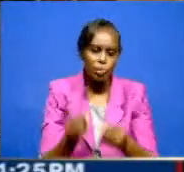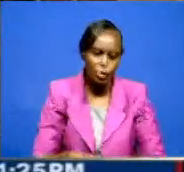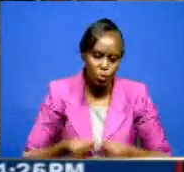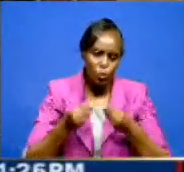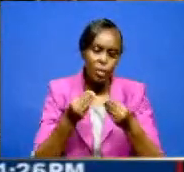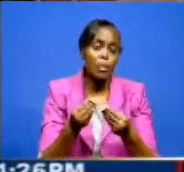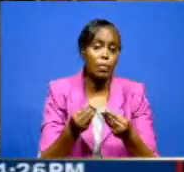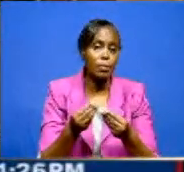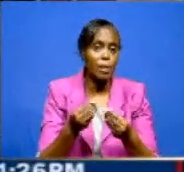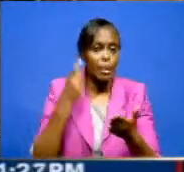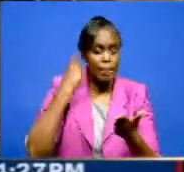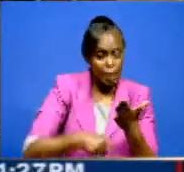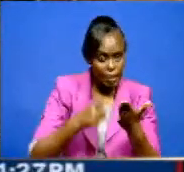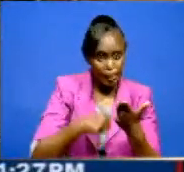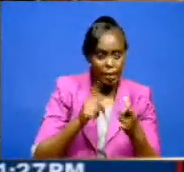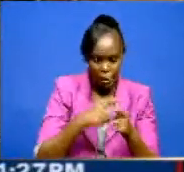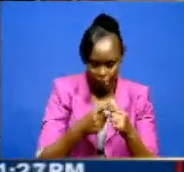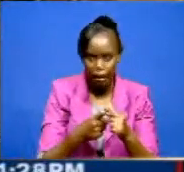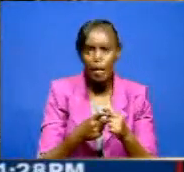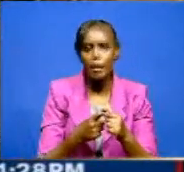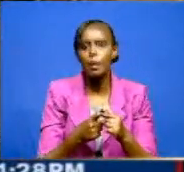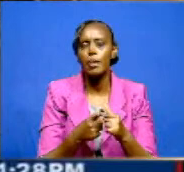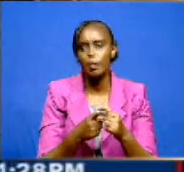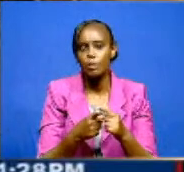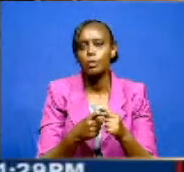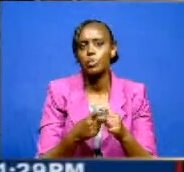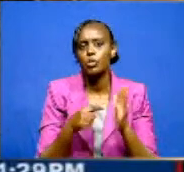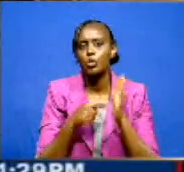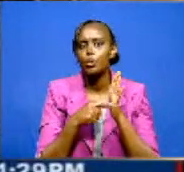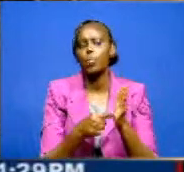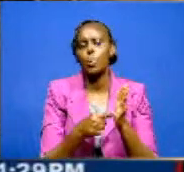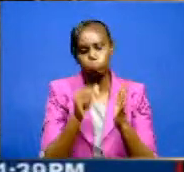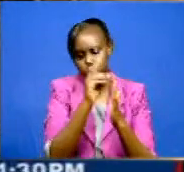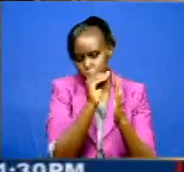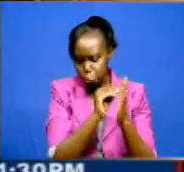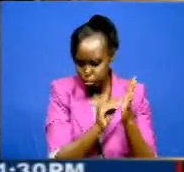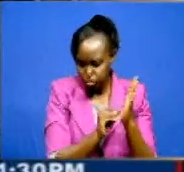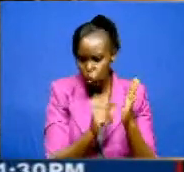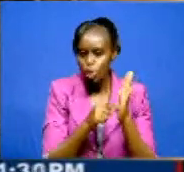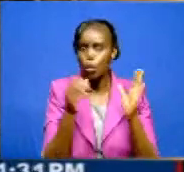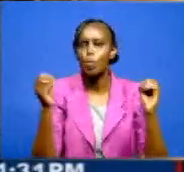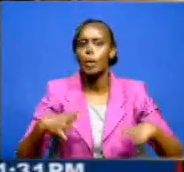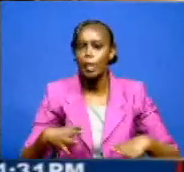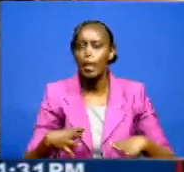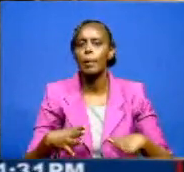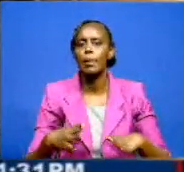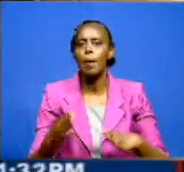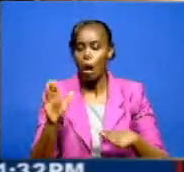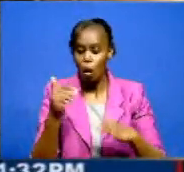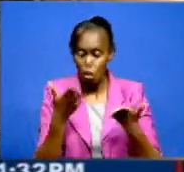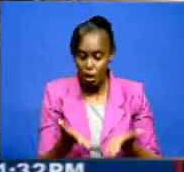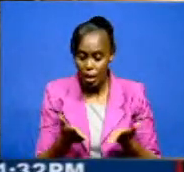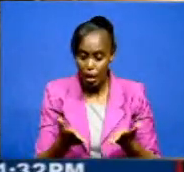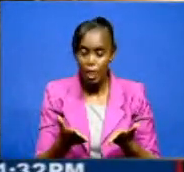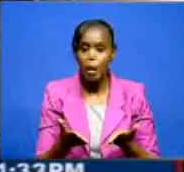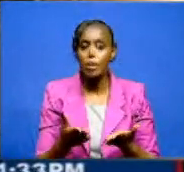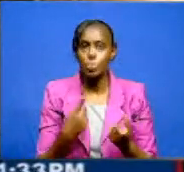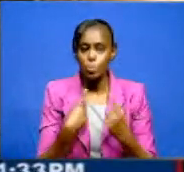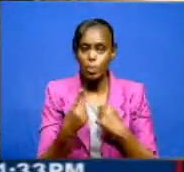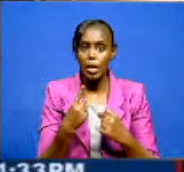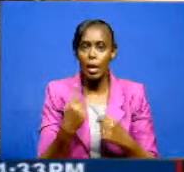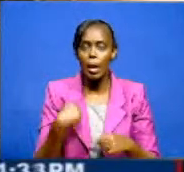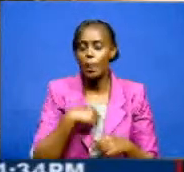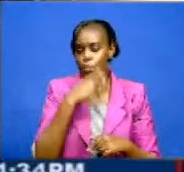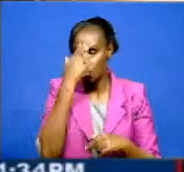be brought here to explain the reason behind their heinous acts. So I want to support this statement and